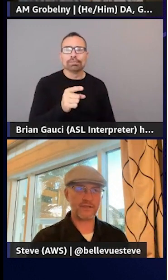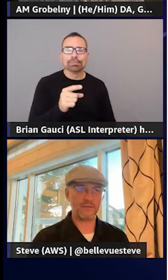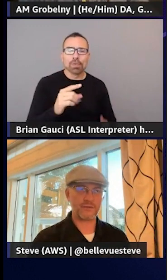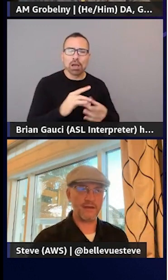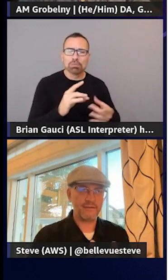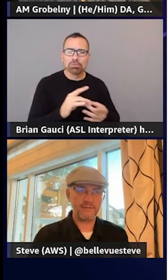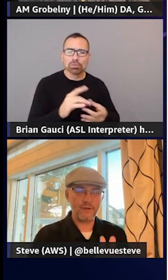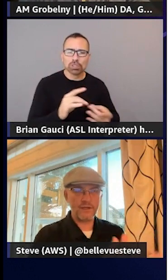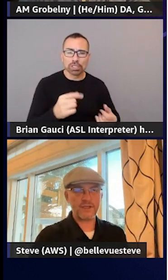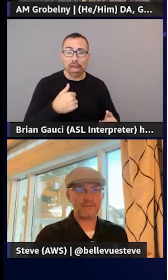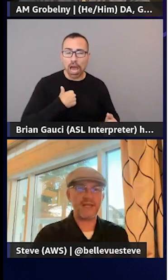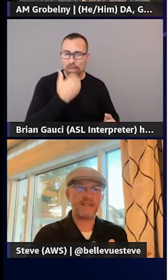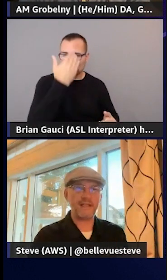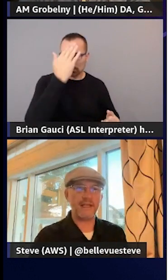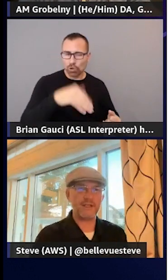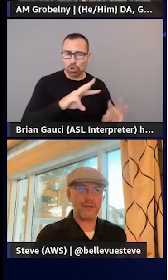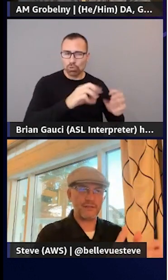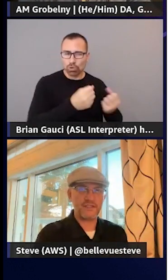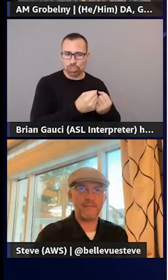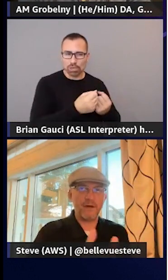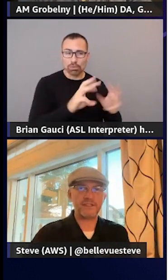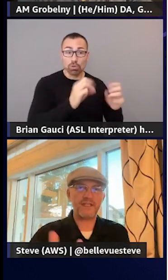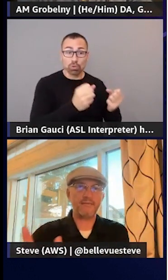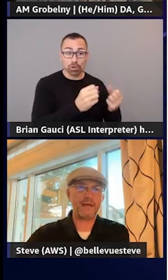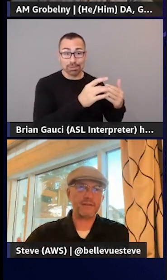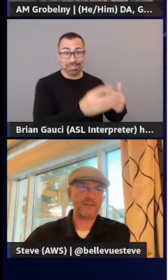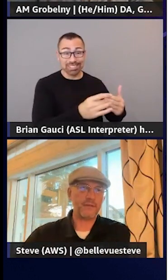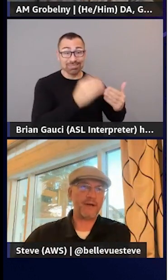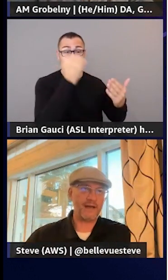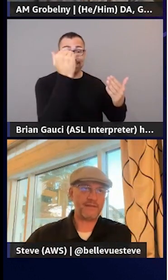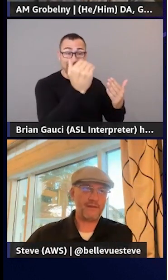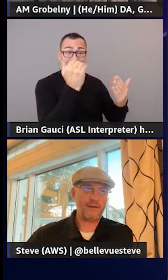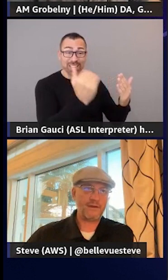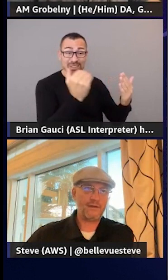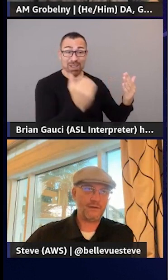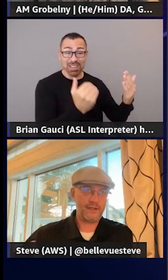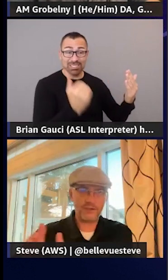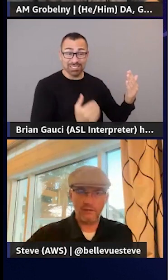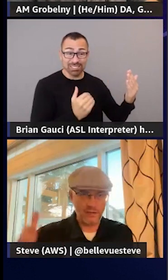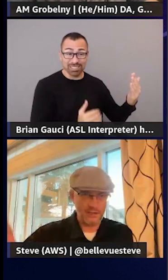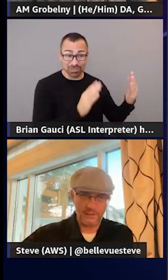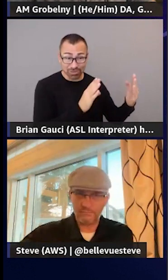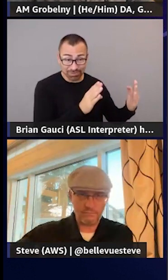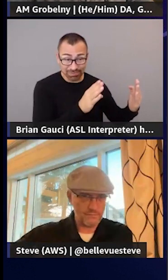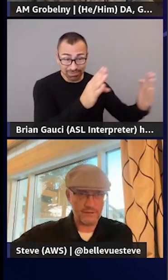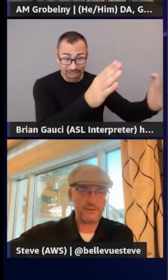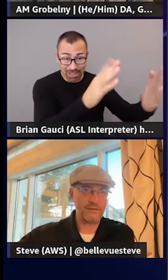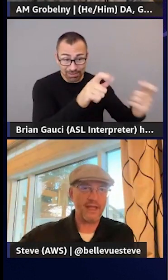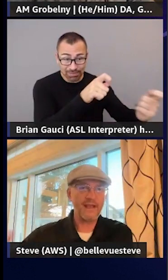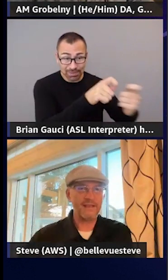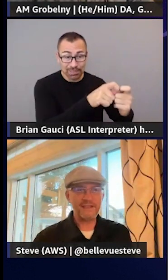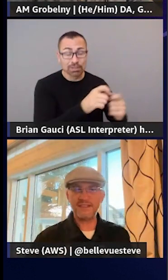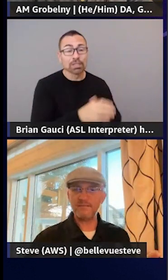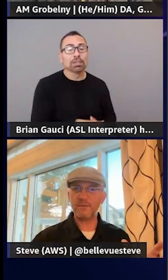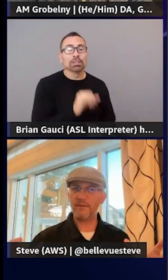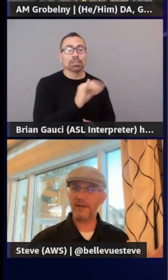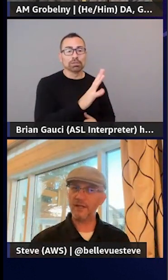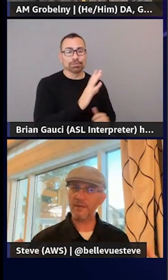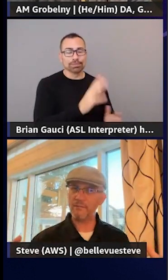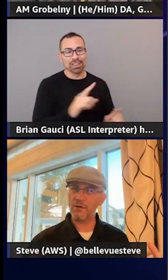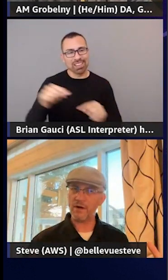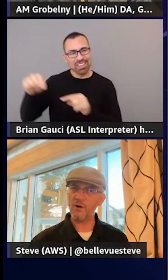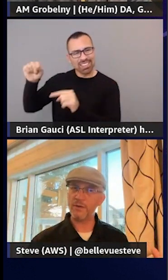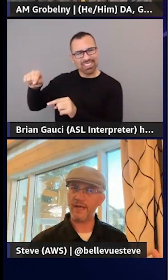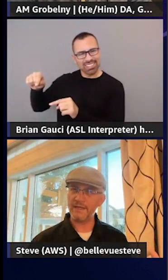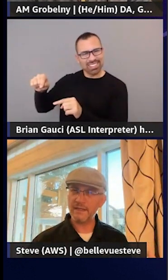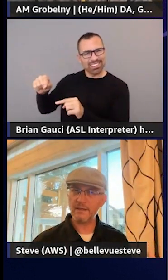with workshops, right? And workshops tend to lead you step by step down a certain path, right? If you learn the tooling. This seems to be a little